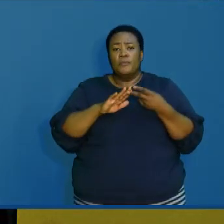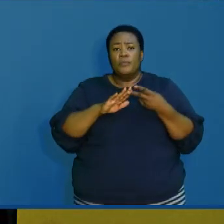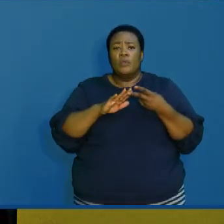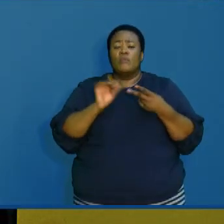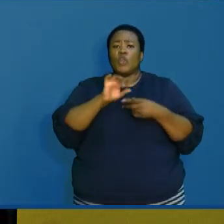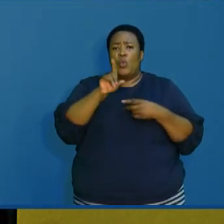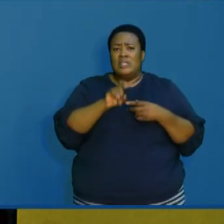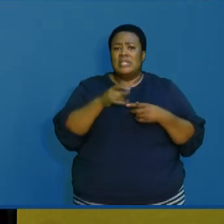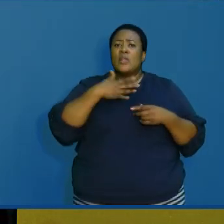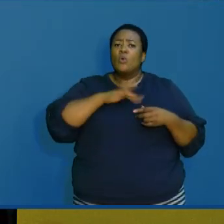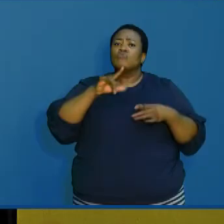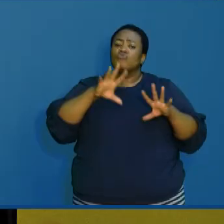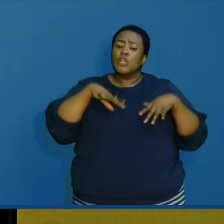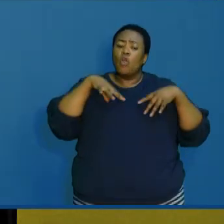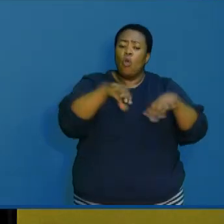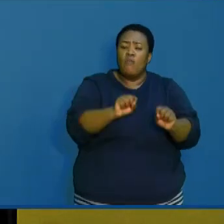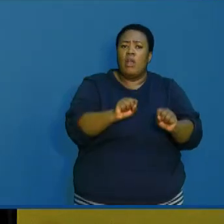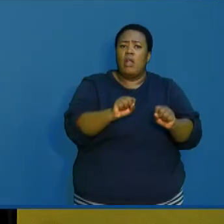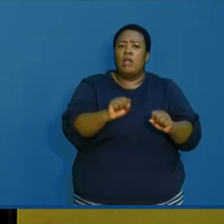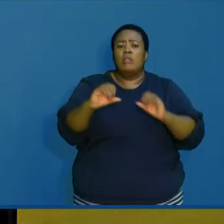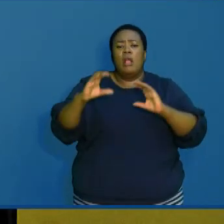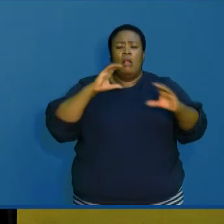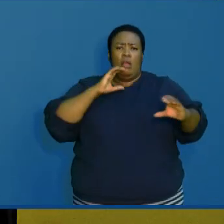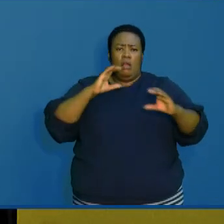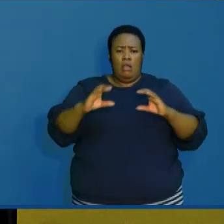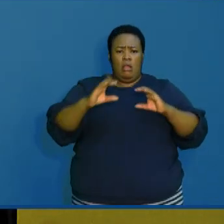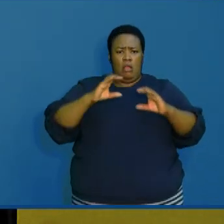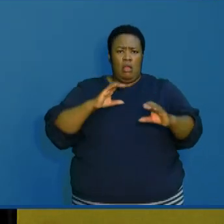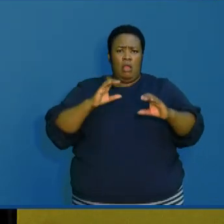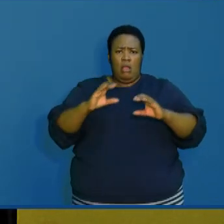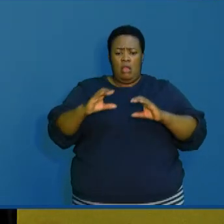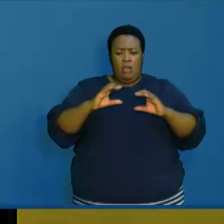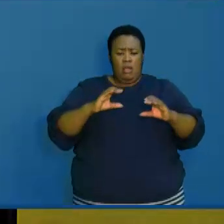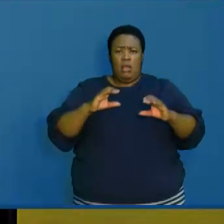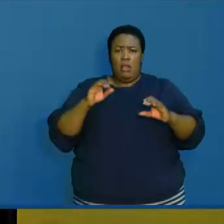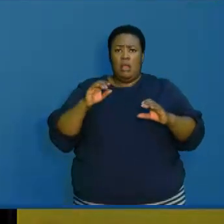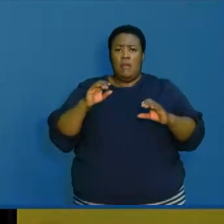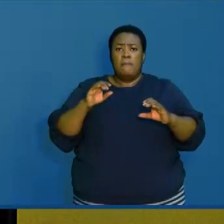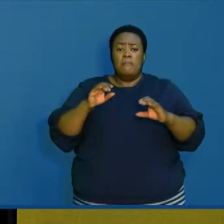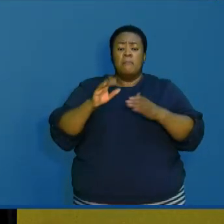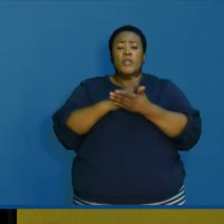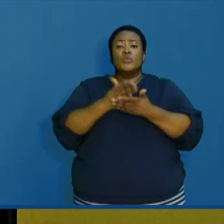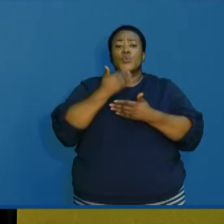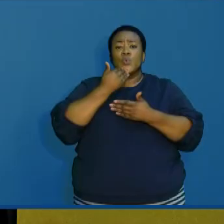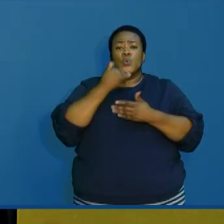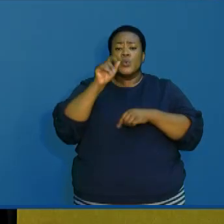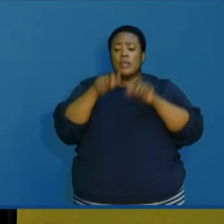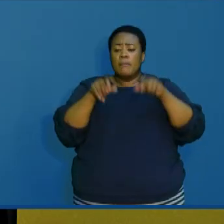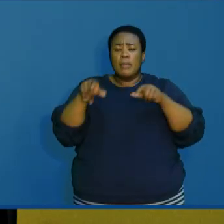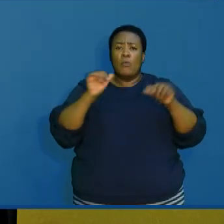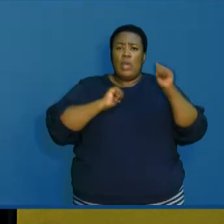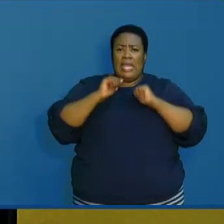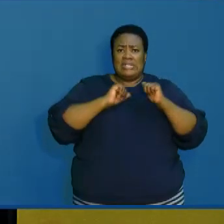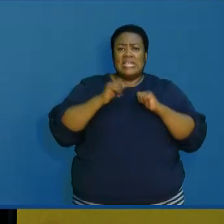over the conversation between the characters and become the writer. If you were directing